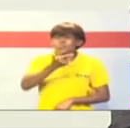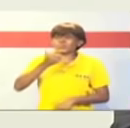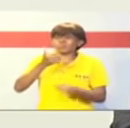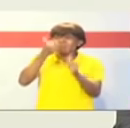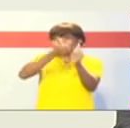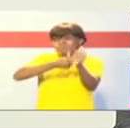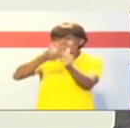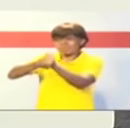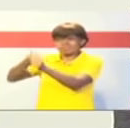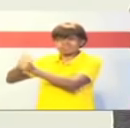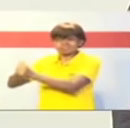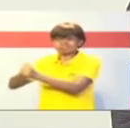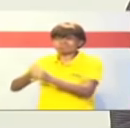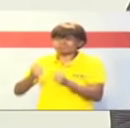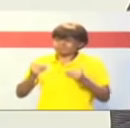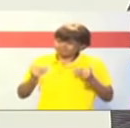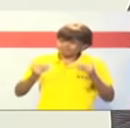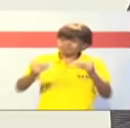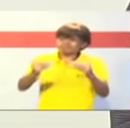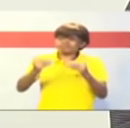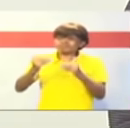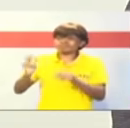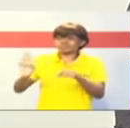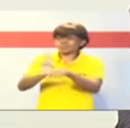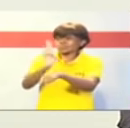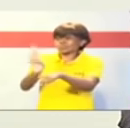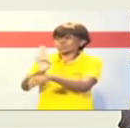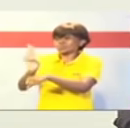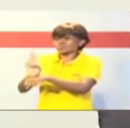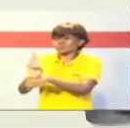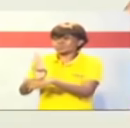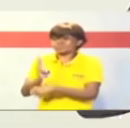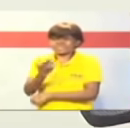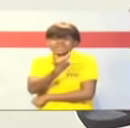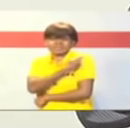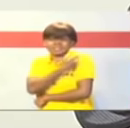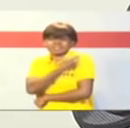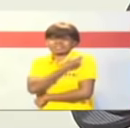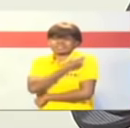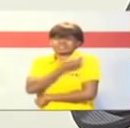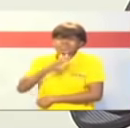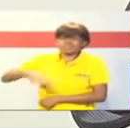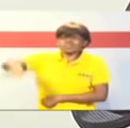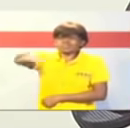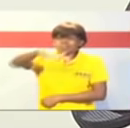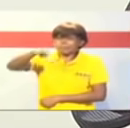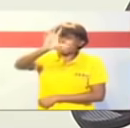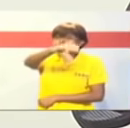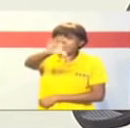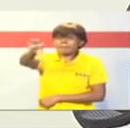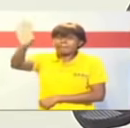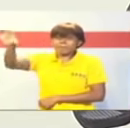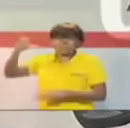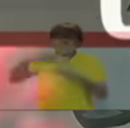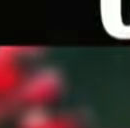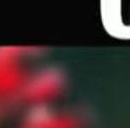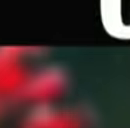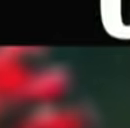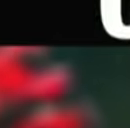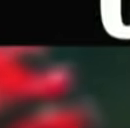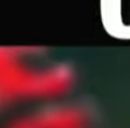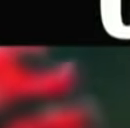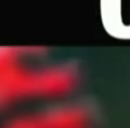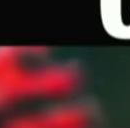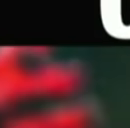let's get together. Vaccination locations are open today. Let us please vaccinate TNT.